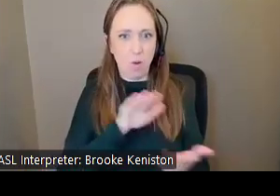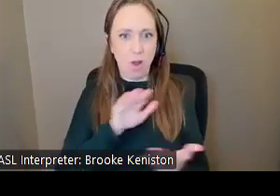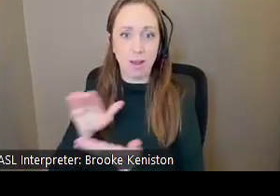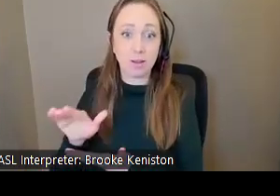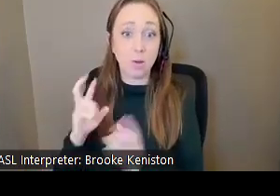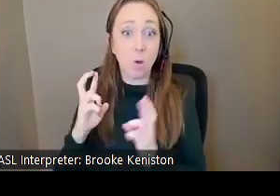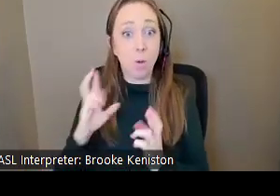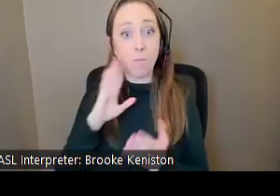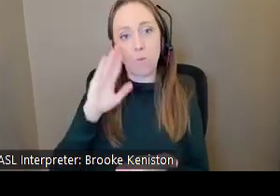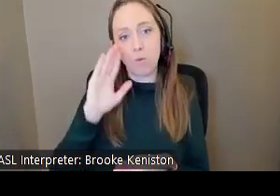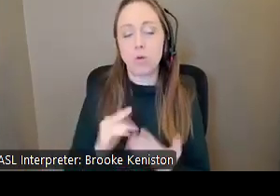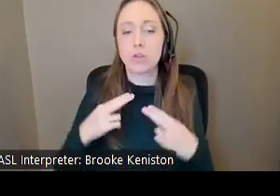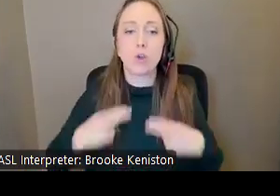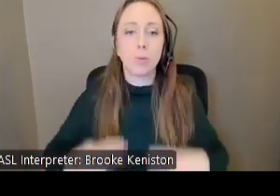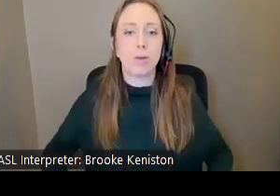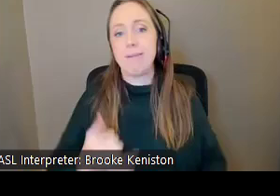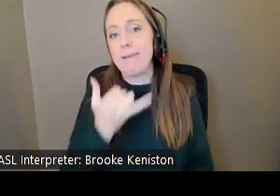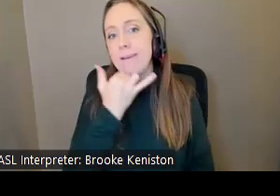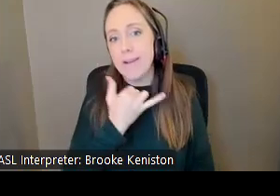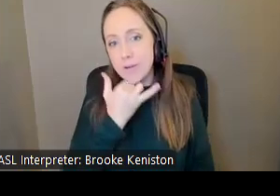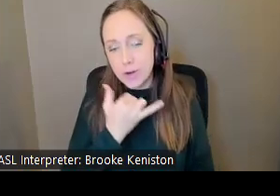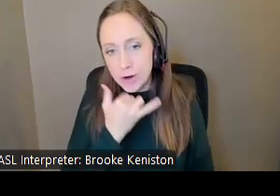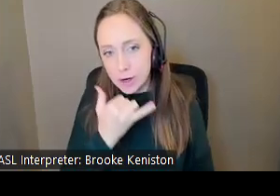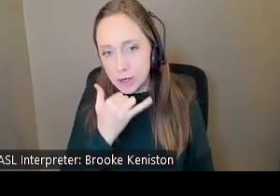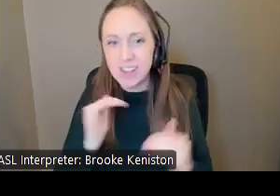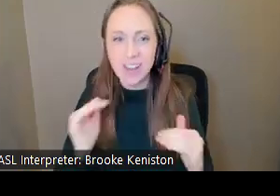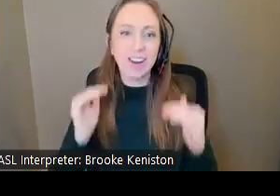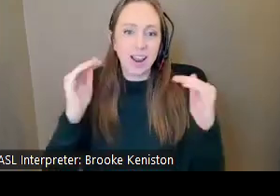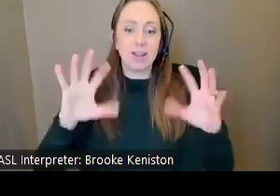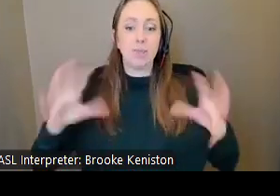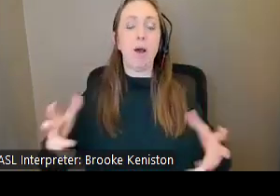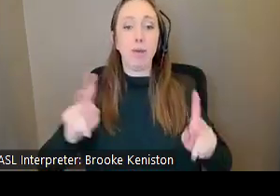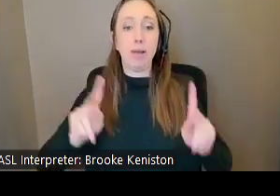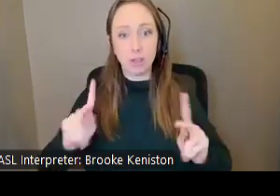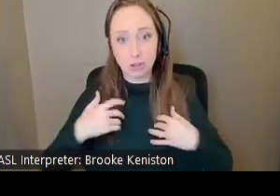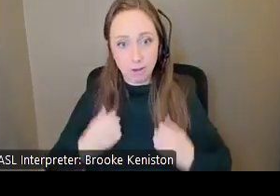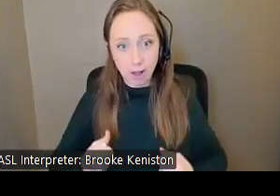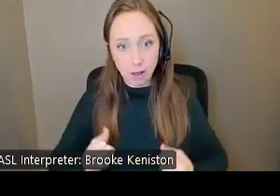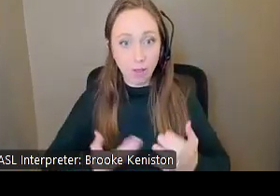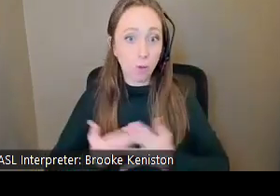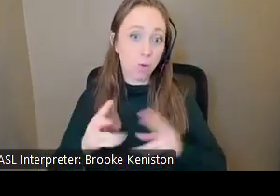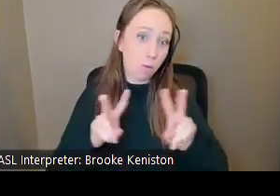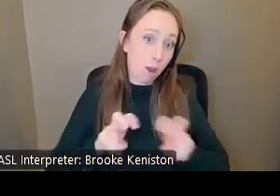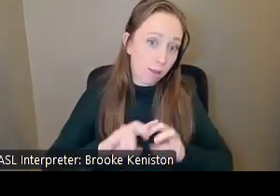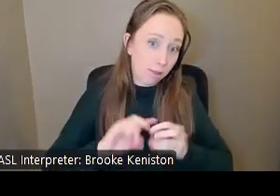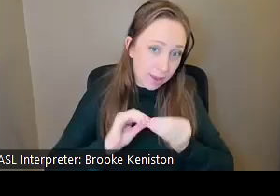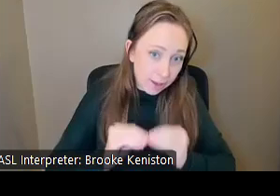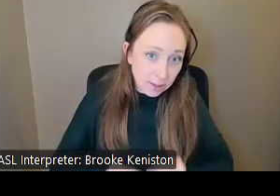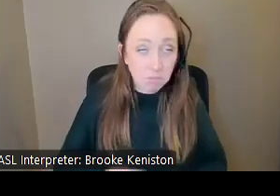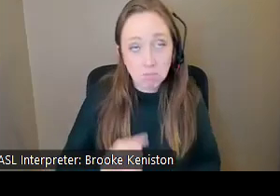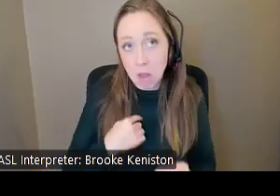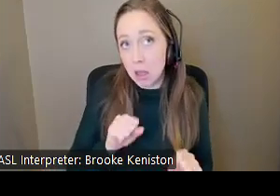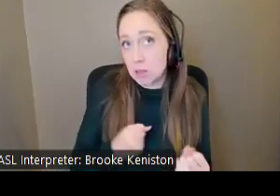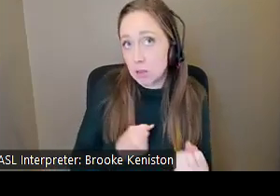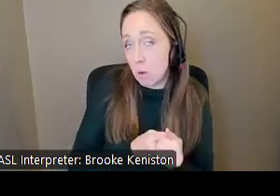diagnostic accuracy, enhancing population health through predictive analytics, which I think I can get behind, supporting